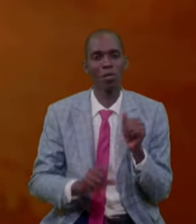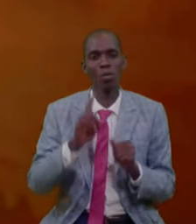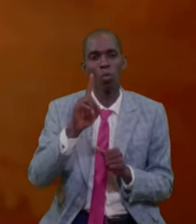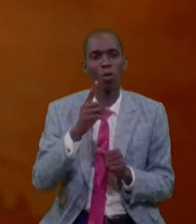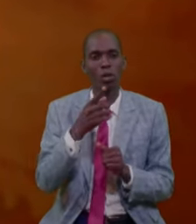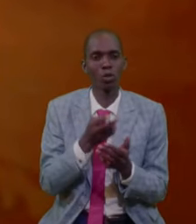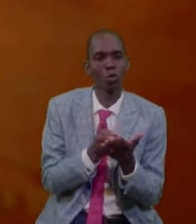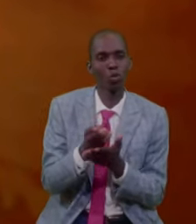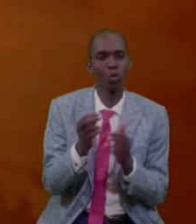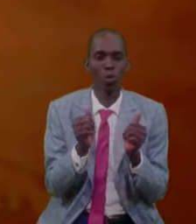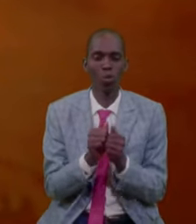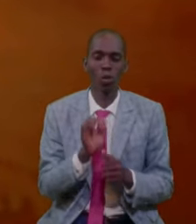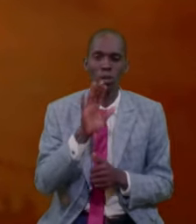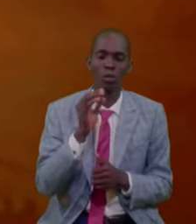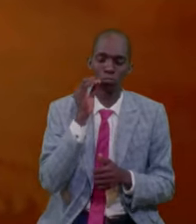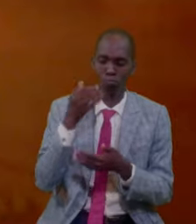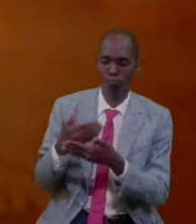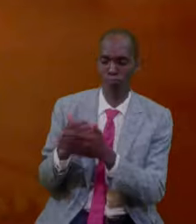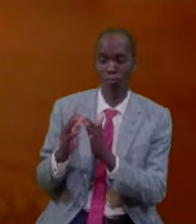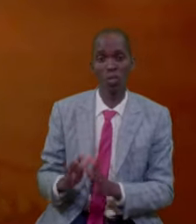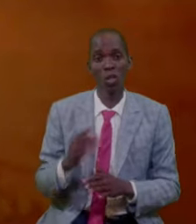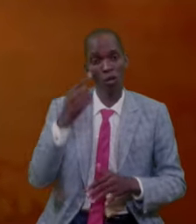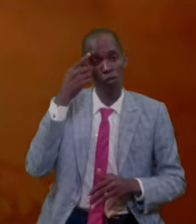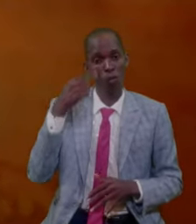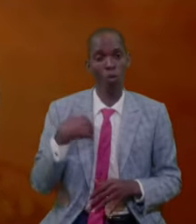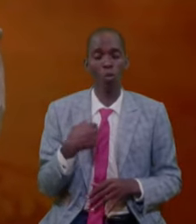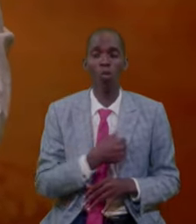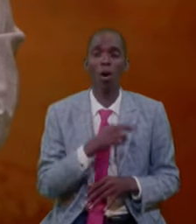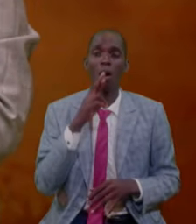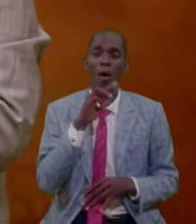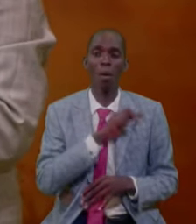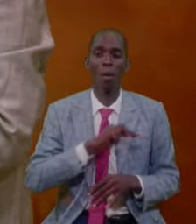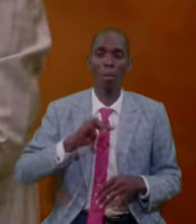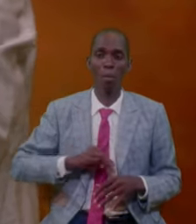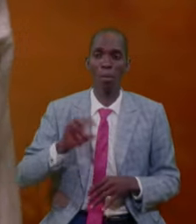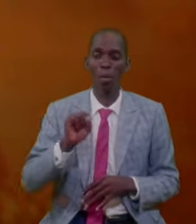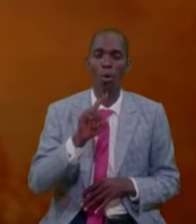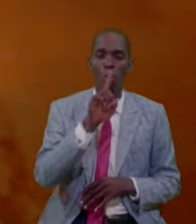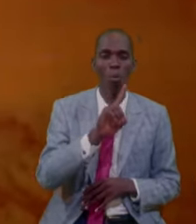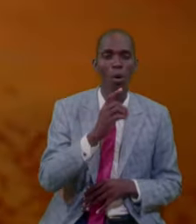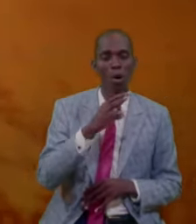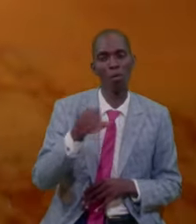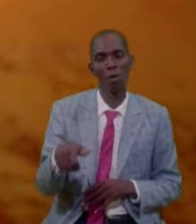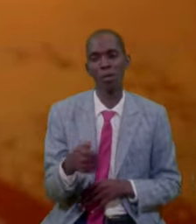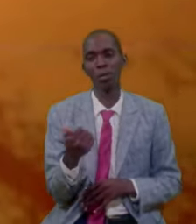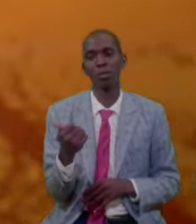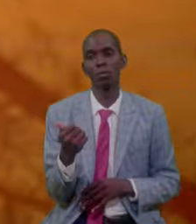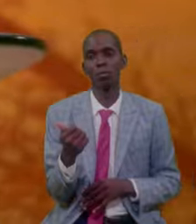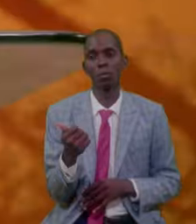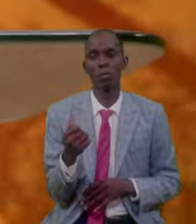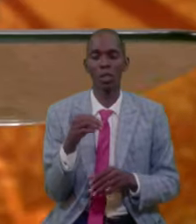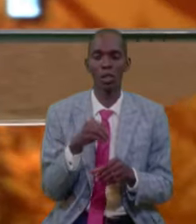truth with his neighbor, for we are members one of another.